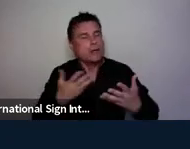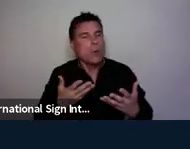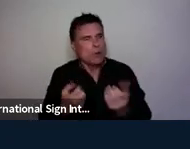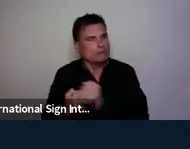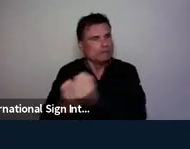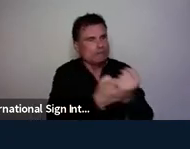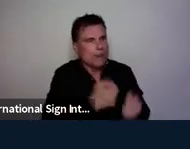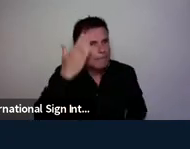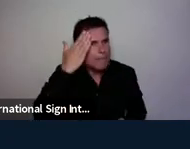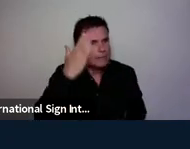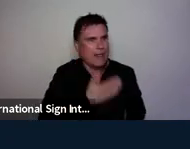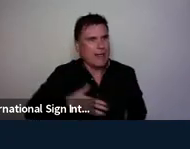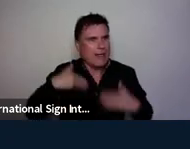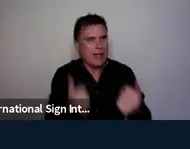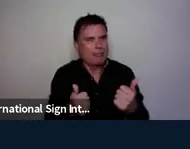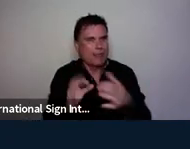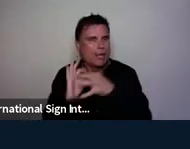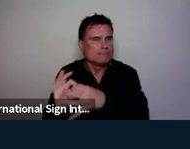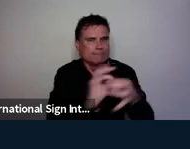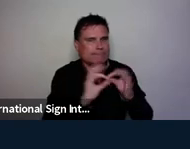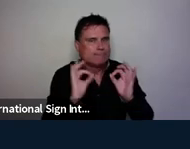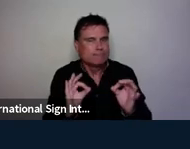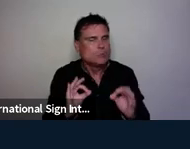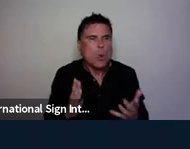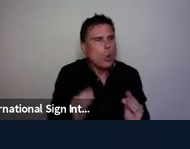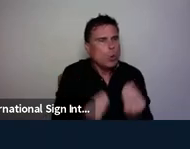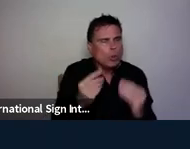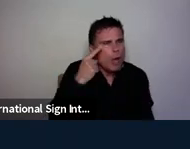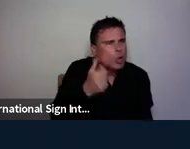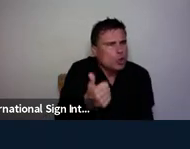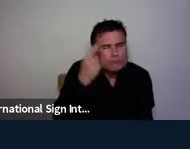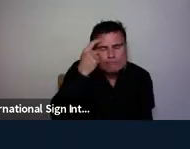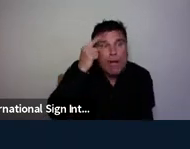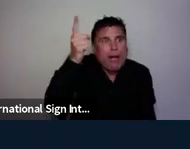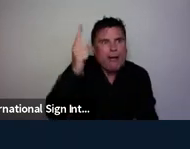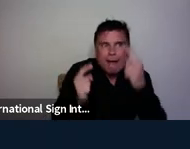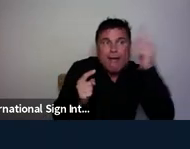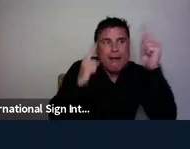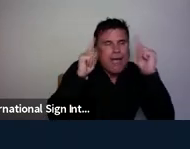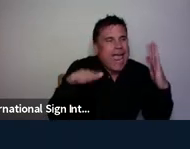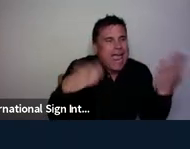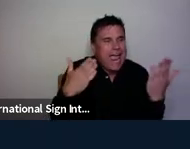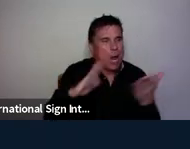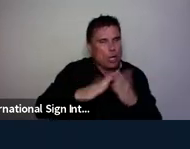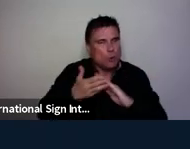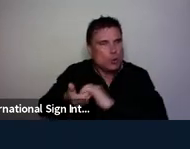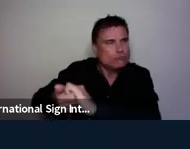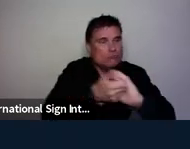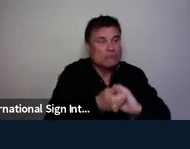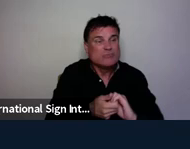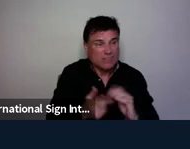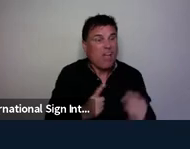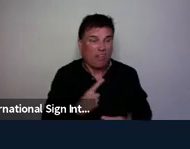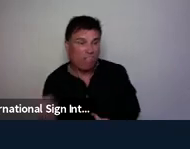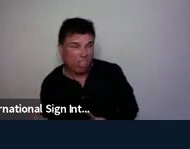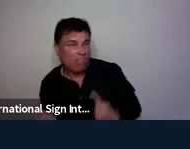home doesn't mean he cannot do something impactful. A youth uses her IT skill to create a database of